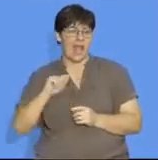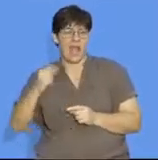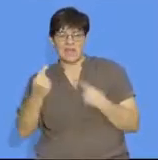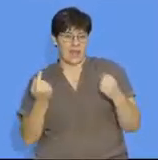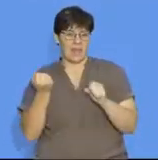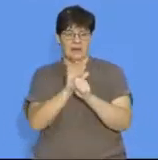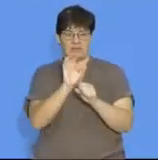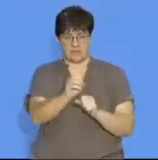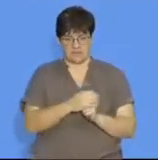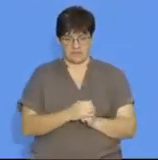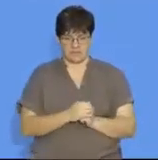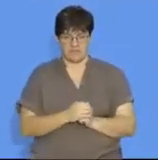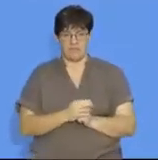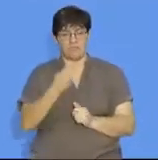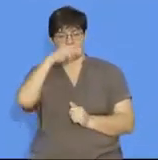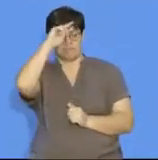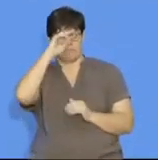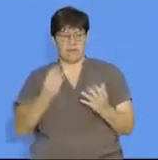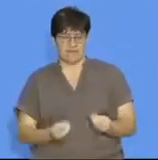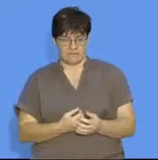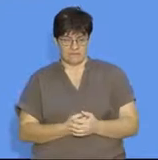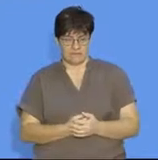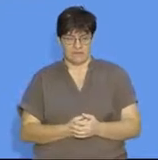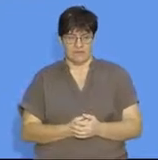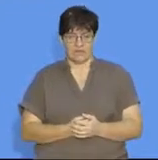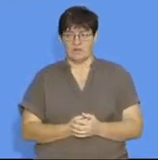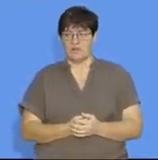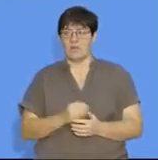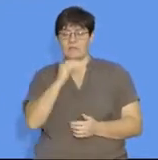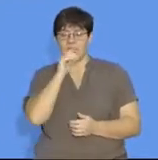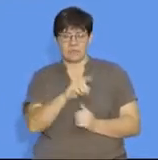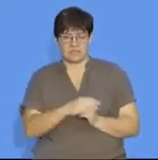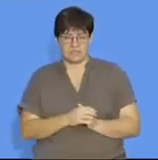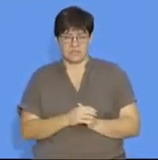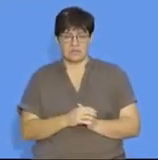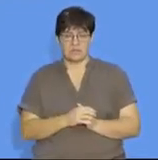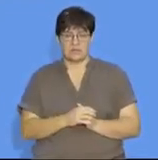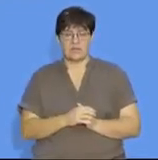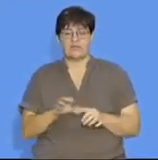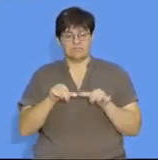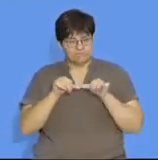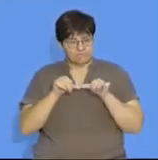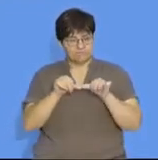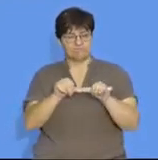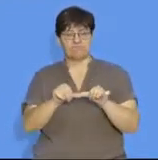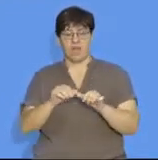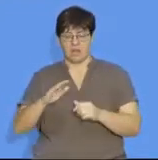other far-reaching implications in terms of interpretation. This is a linear graph. It means there is a constant